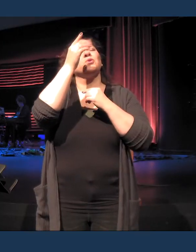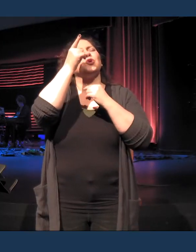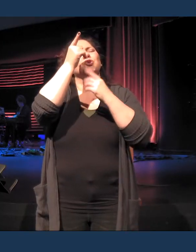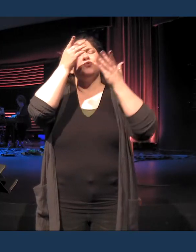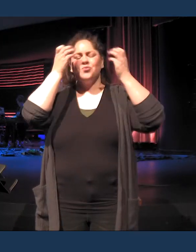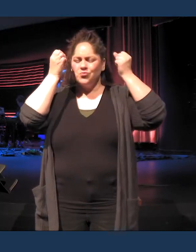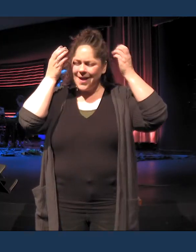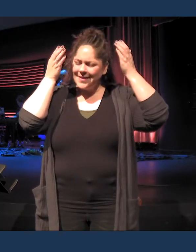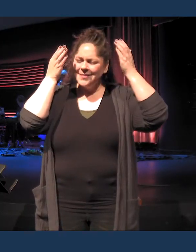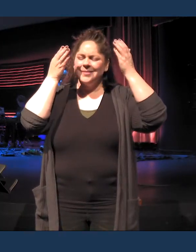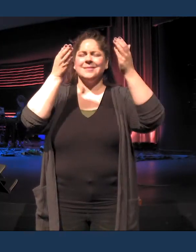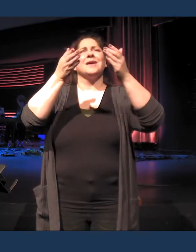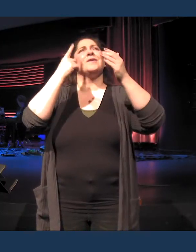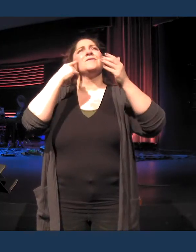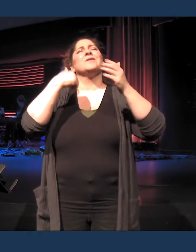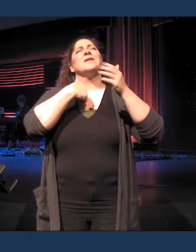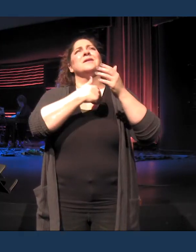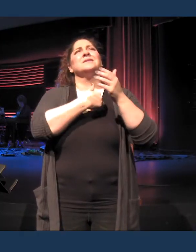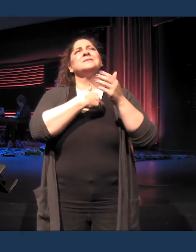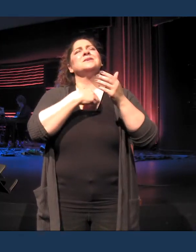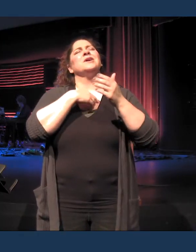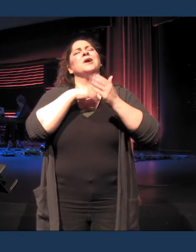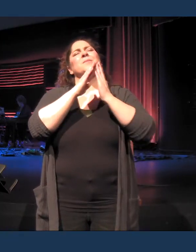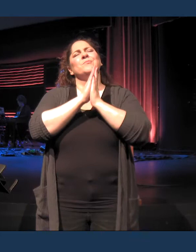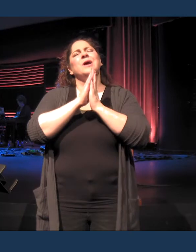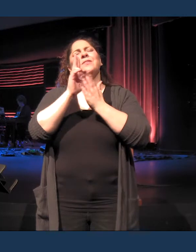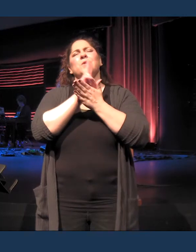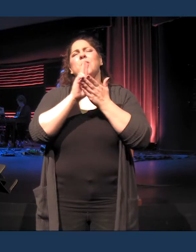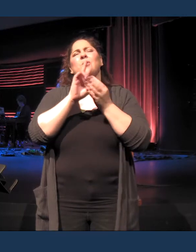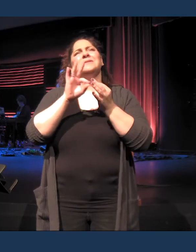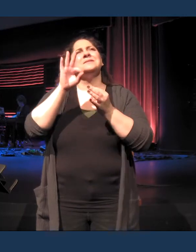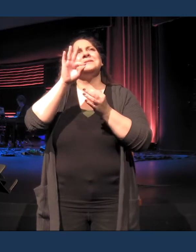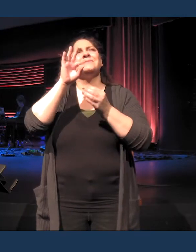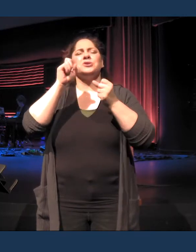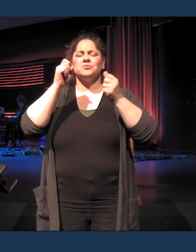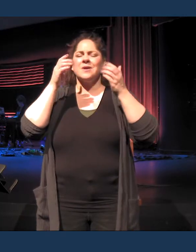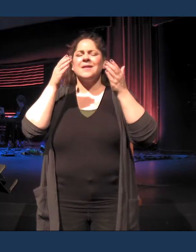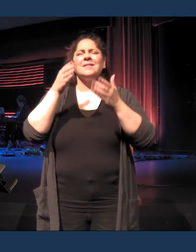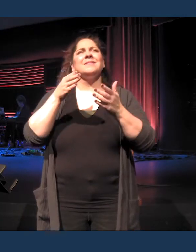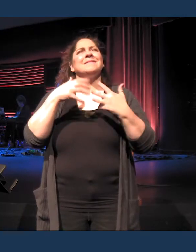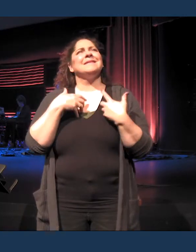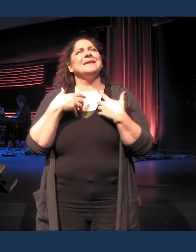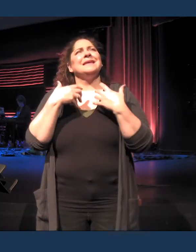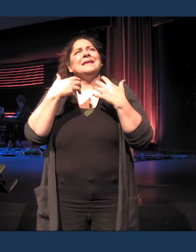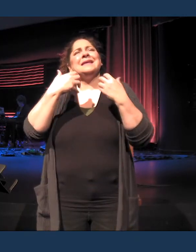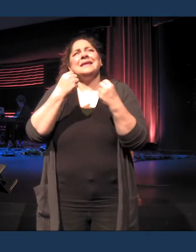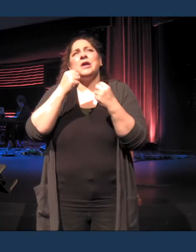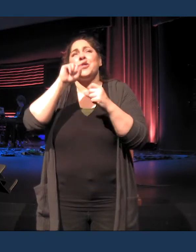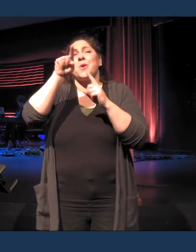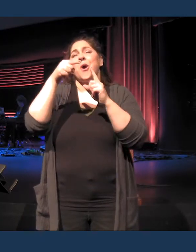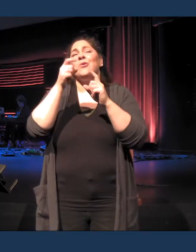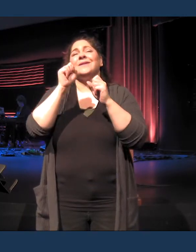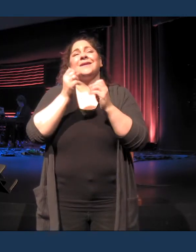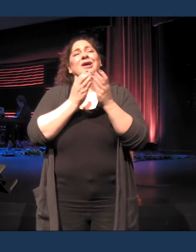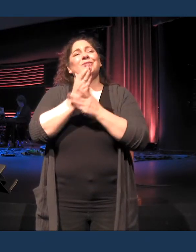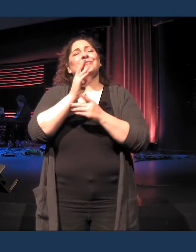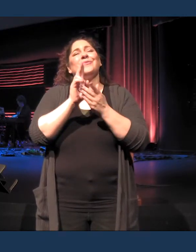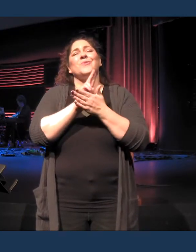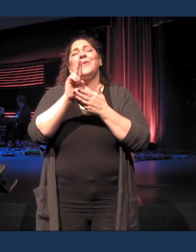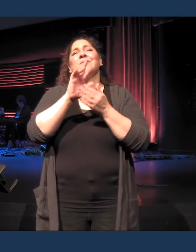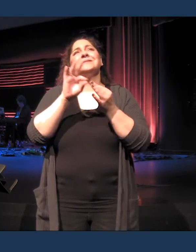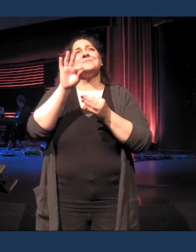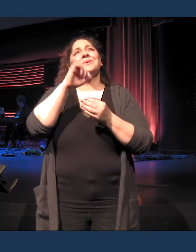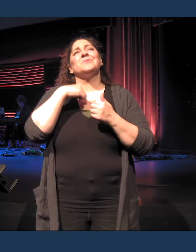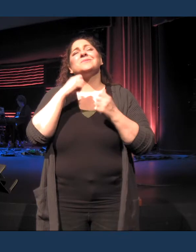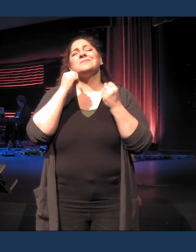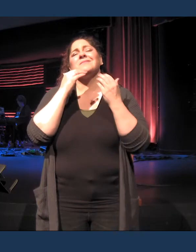pray supernaturally that the Holy Spirit shows up, God, and heals wounds like only the Holy Spirit can do. And we're